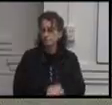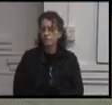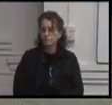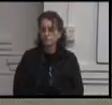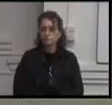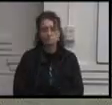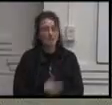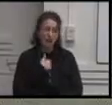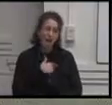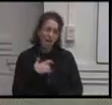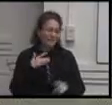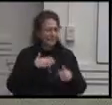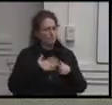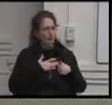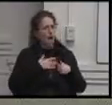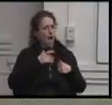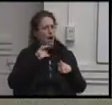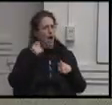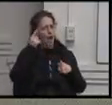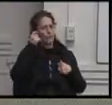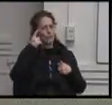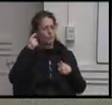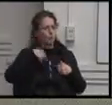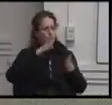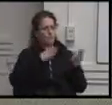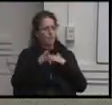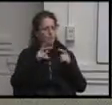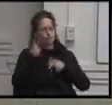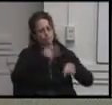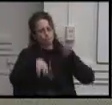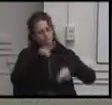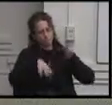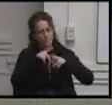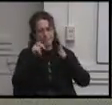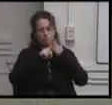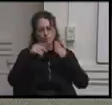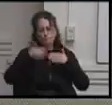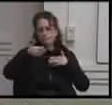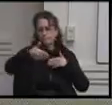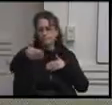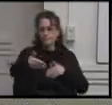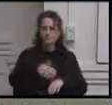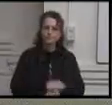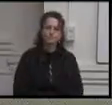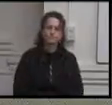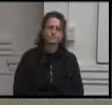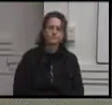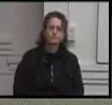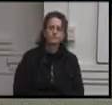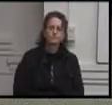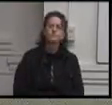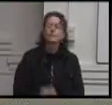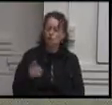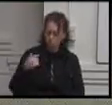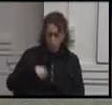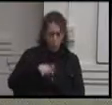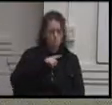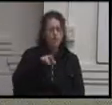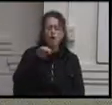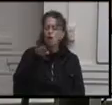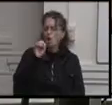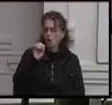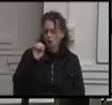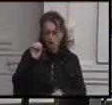going to monitor it. So if we can bring that back, that'd be a good thing, please. And we are continuing to monitor the use there, and we